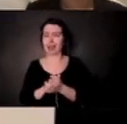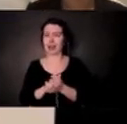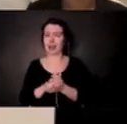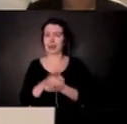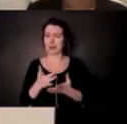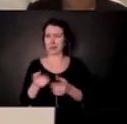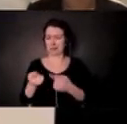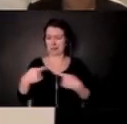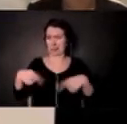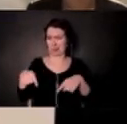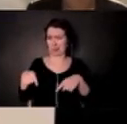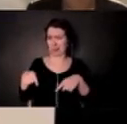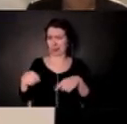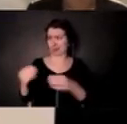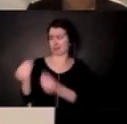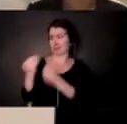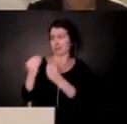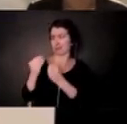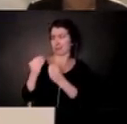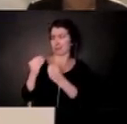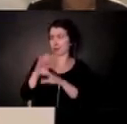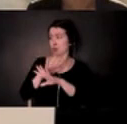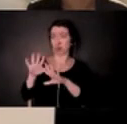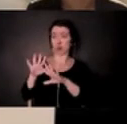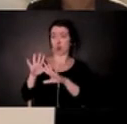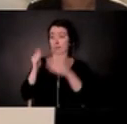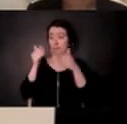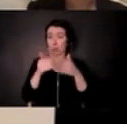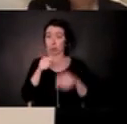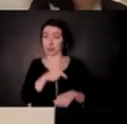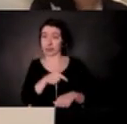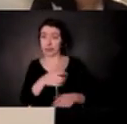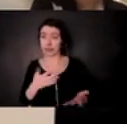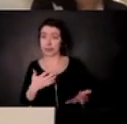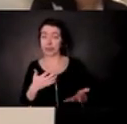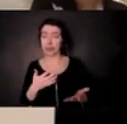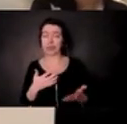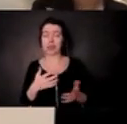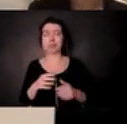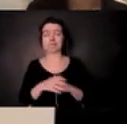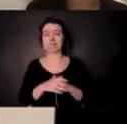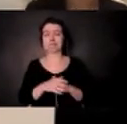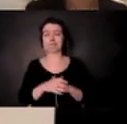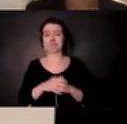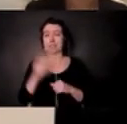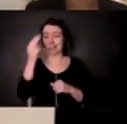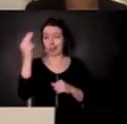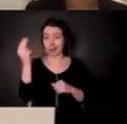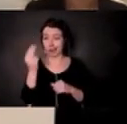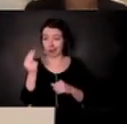from that, especially in the art sector as well. I've noticed that, even with like the